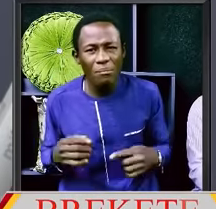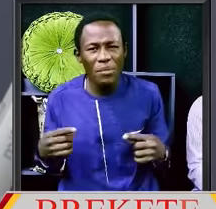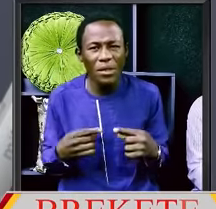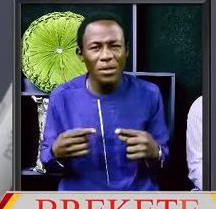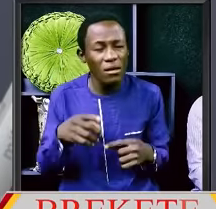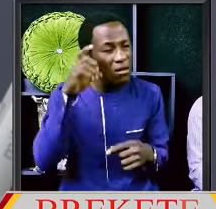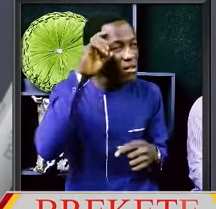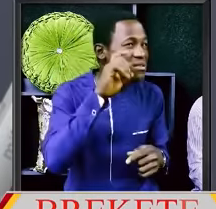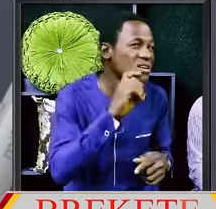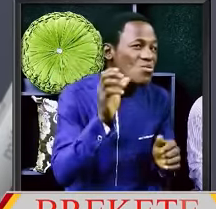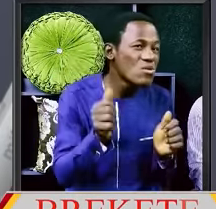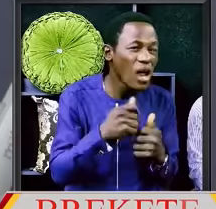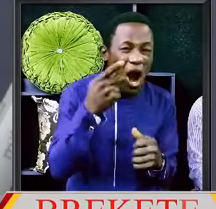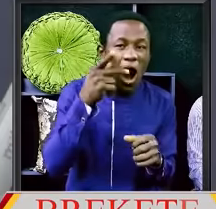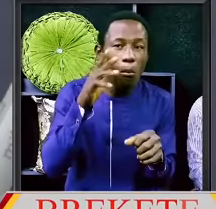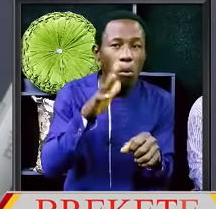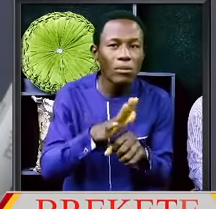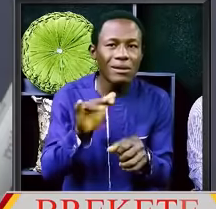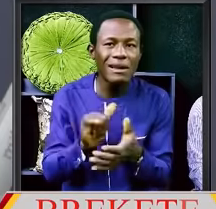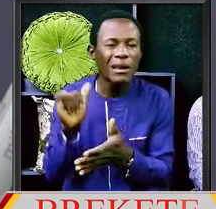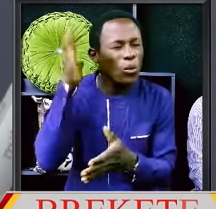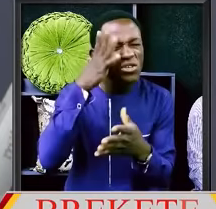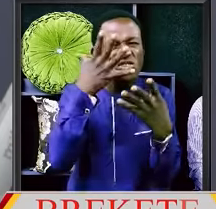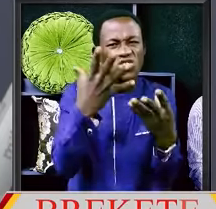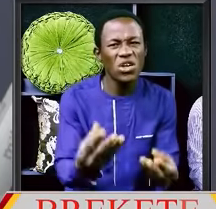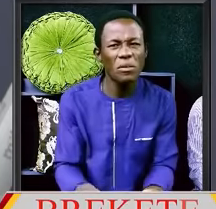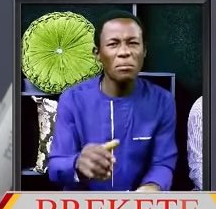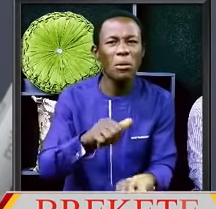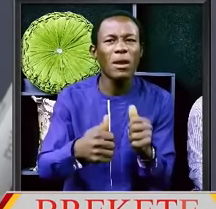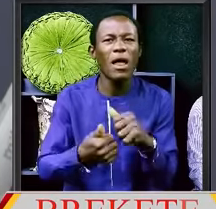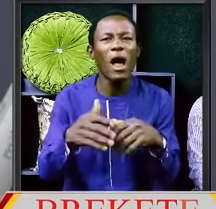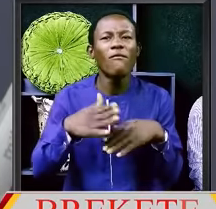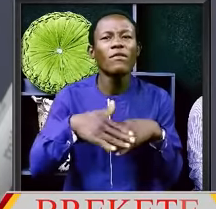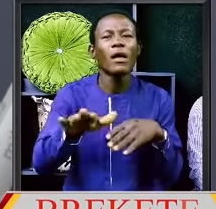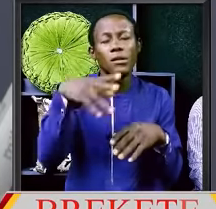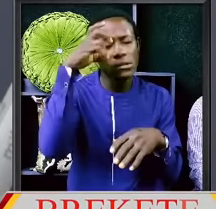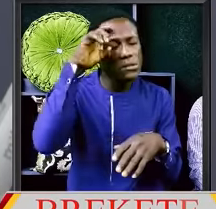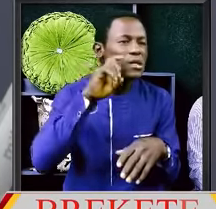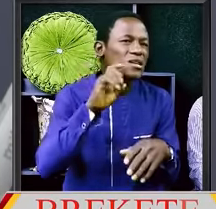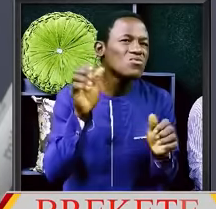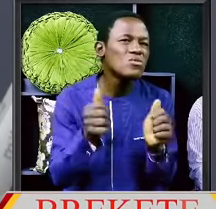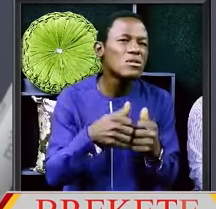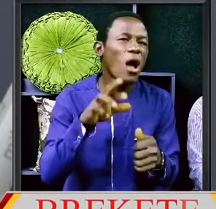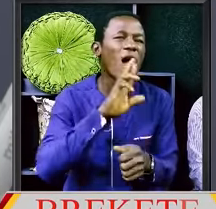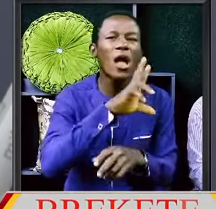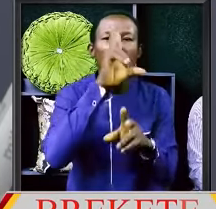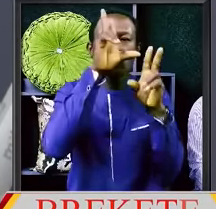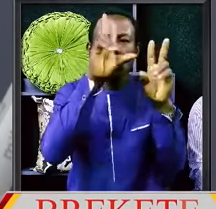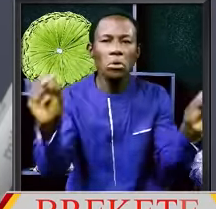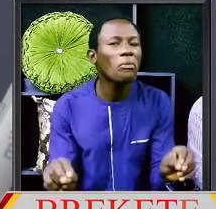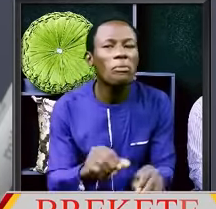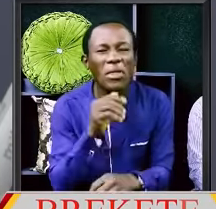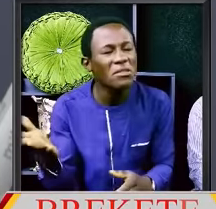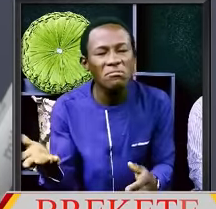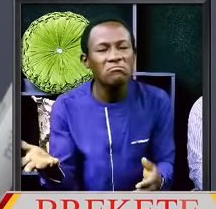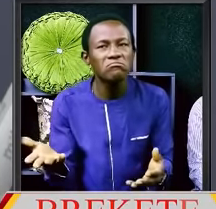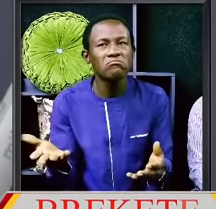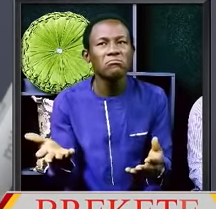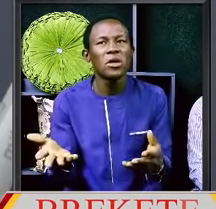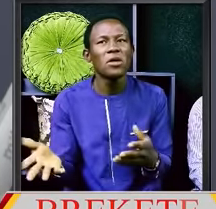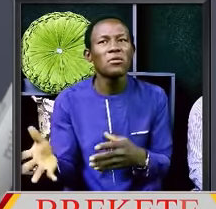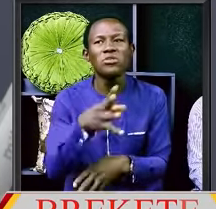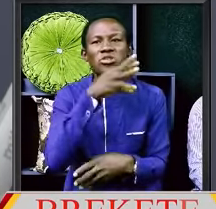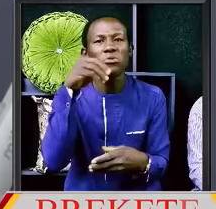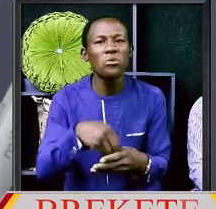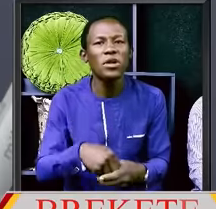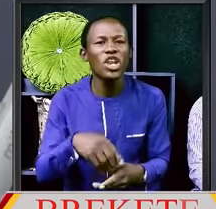With the promise, say they will help her solve the problem. After they sleep with her, nothing, including Lagos office, yes. So